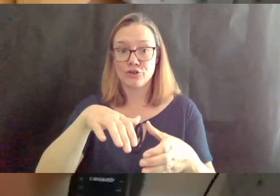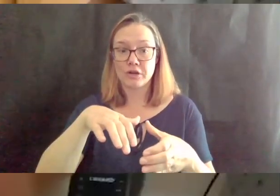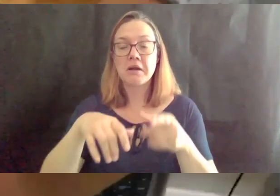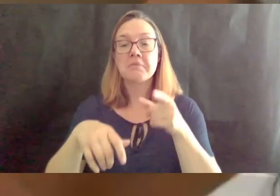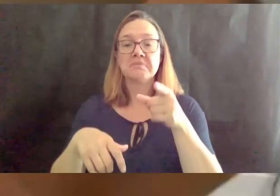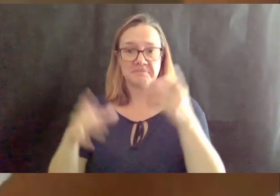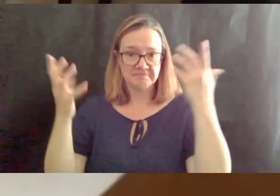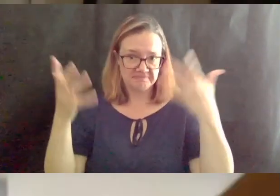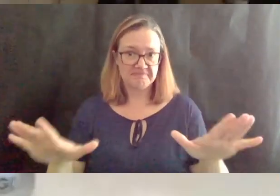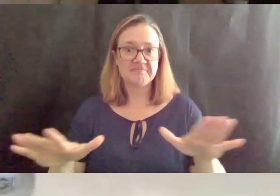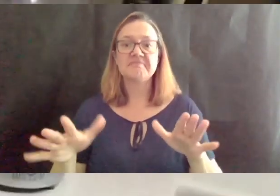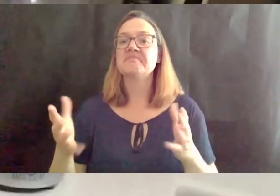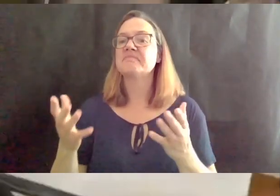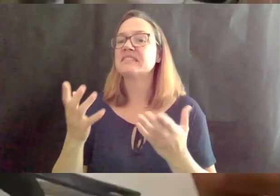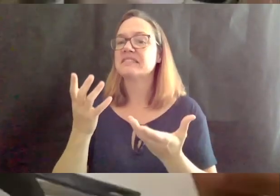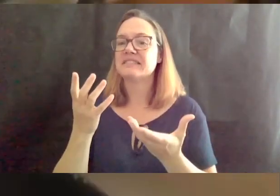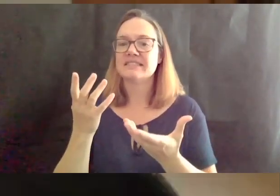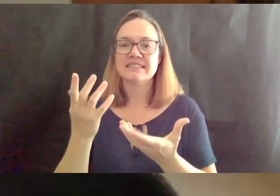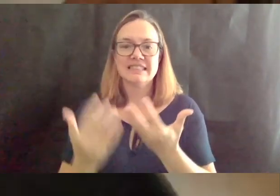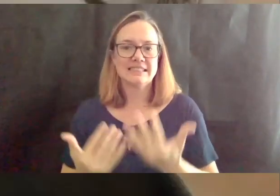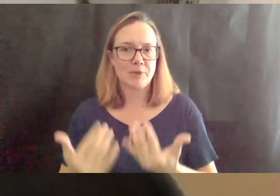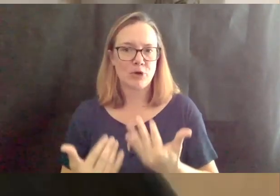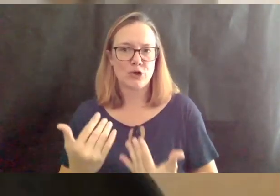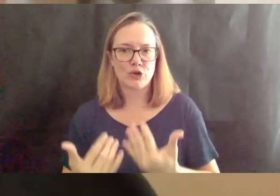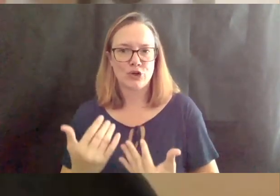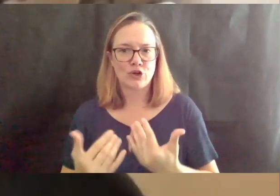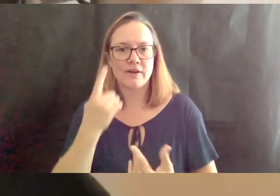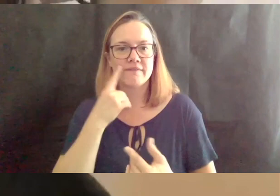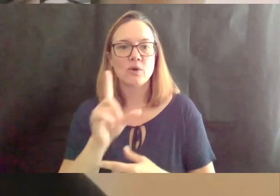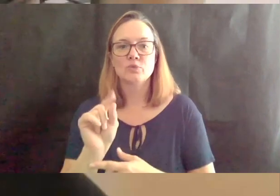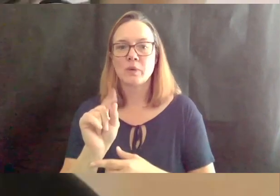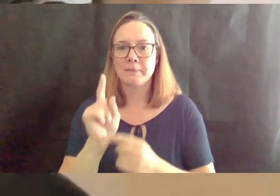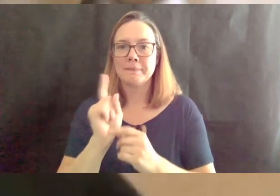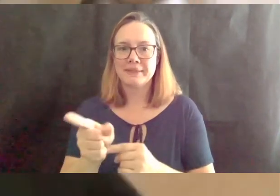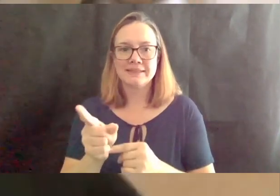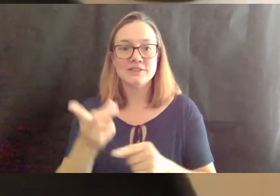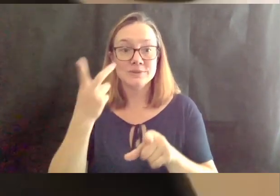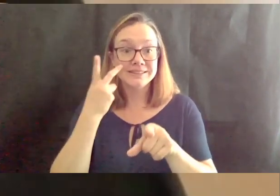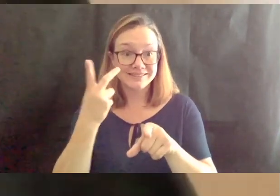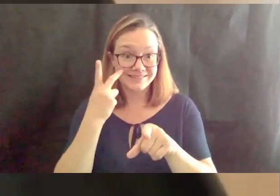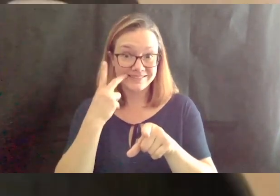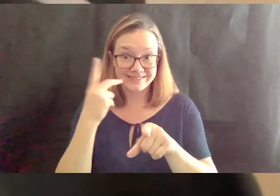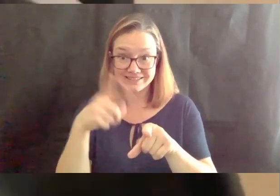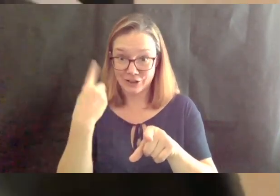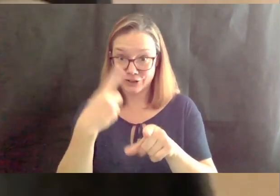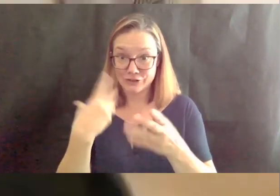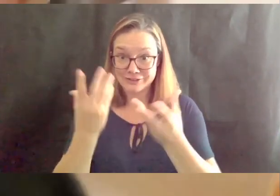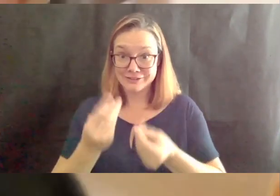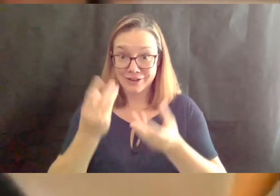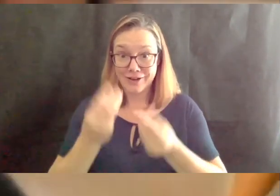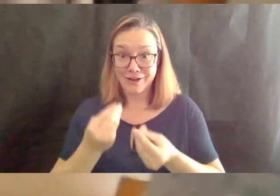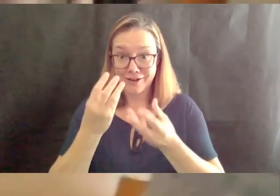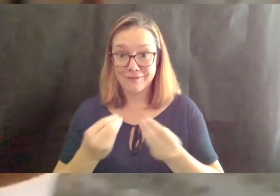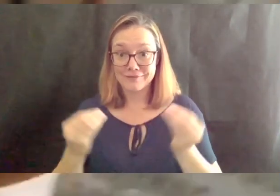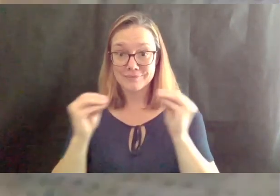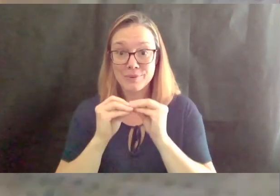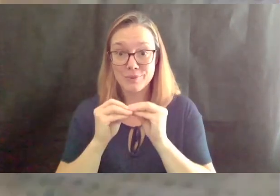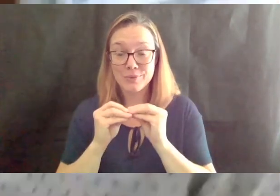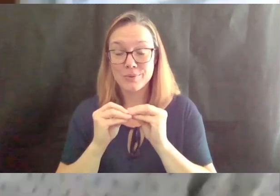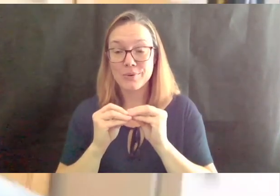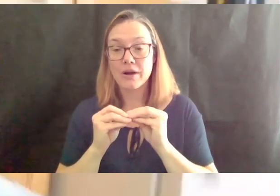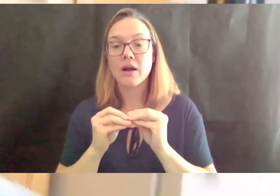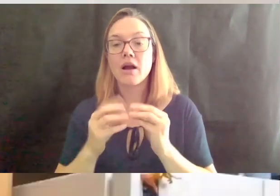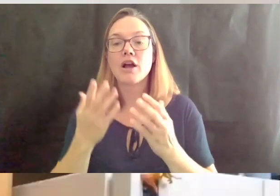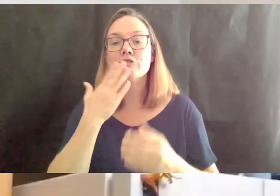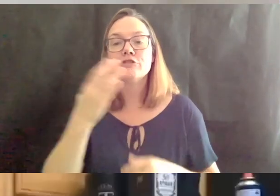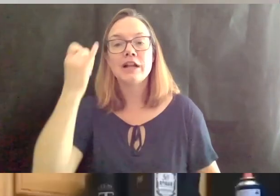for 20 minutes now. You can see all the vegetables in there have softened up. So ideally, if you have